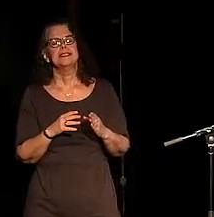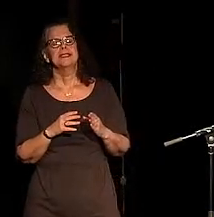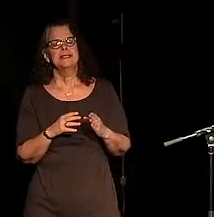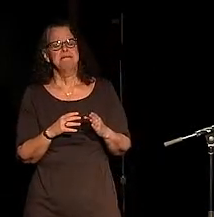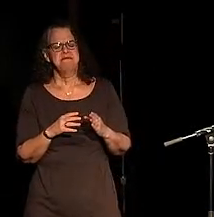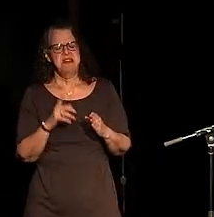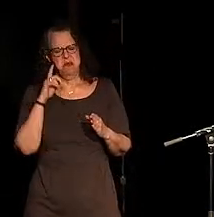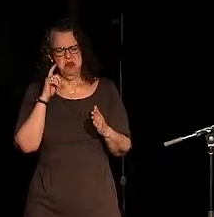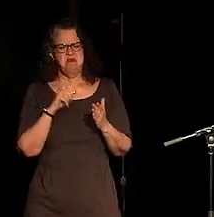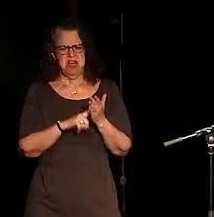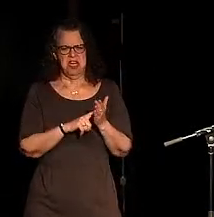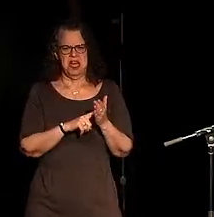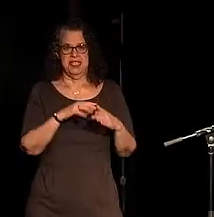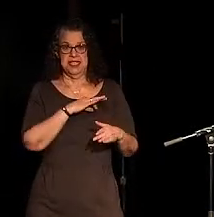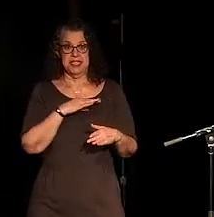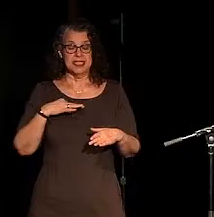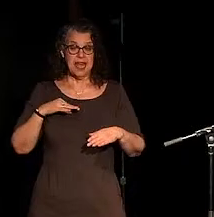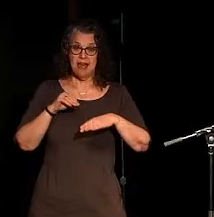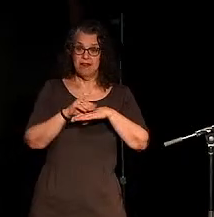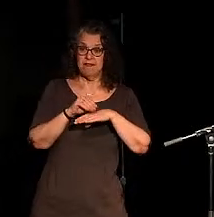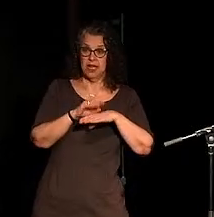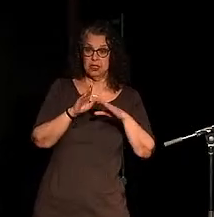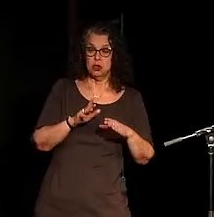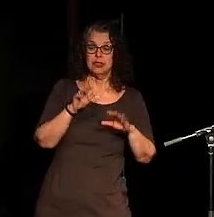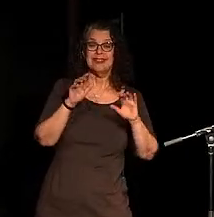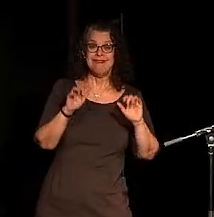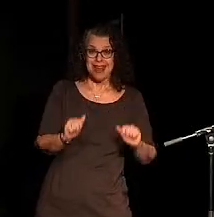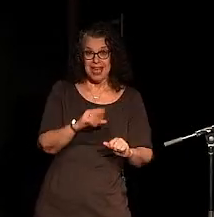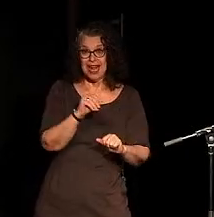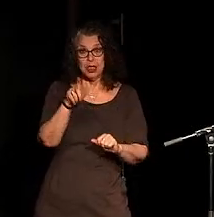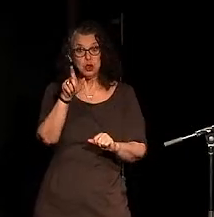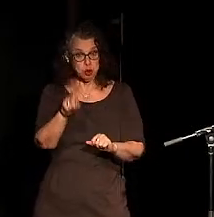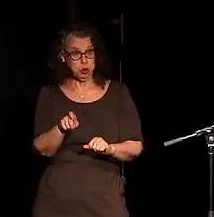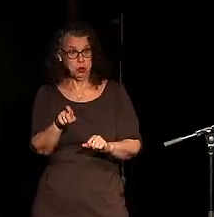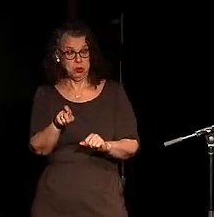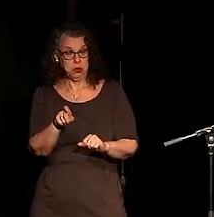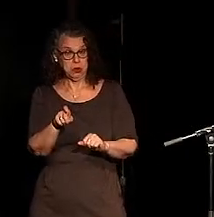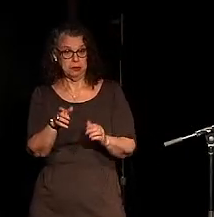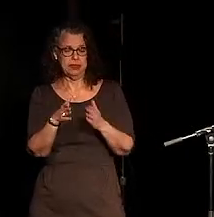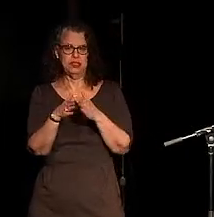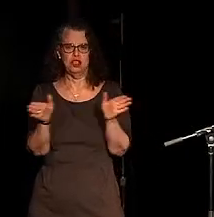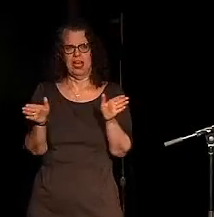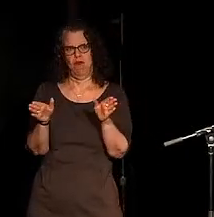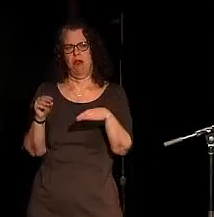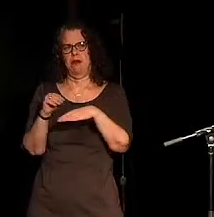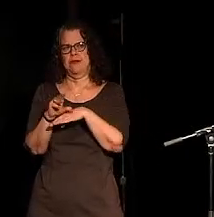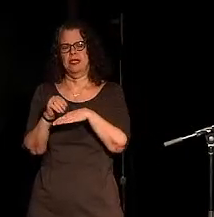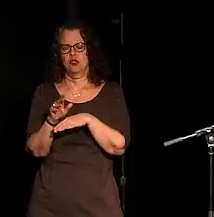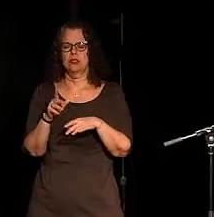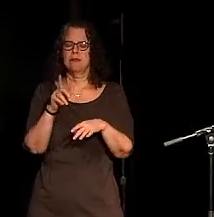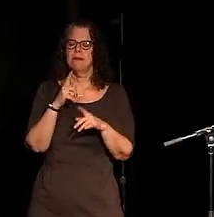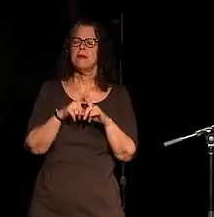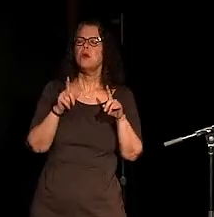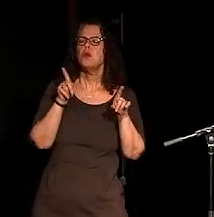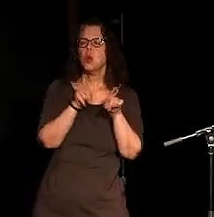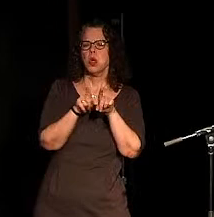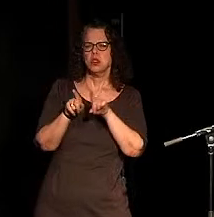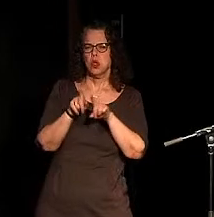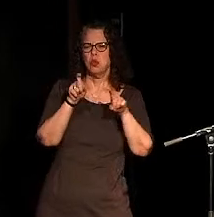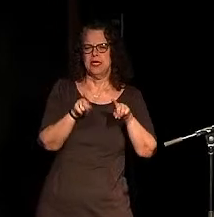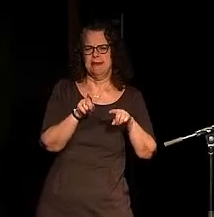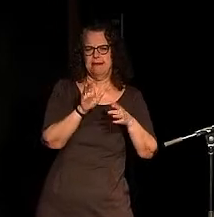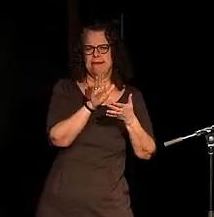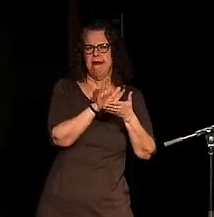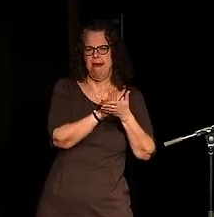our staff advisors can and should serve as our generalists, but we need our